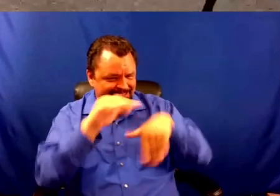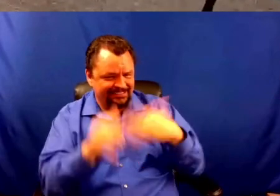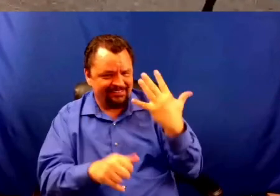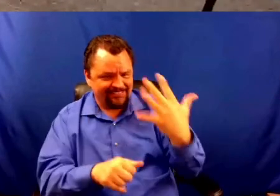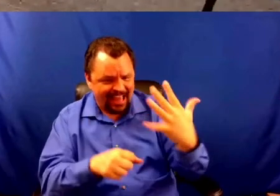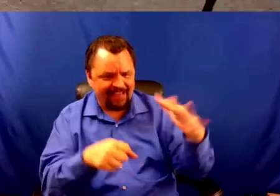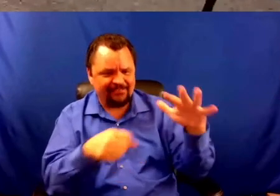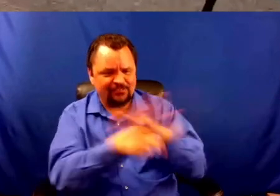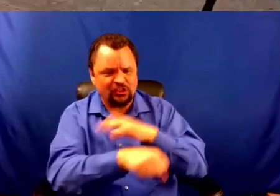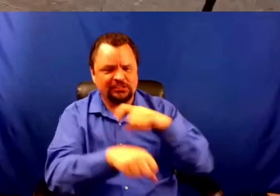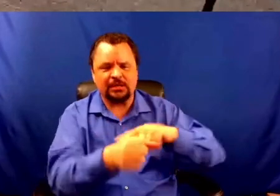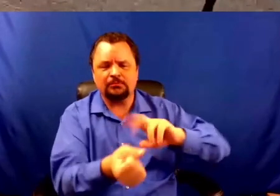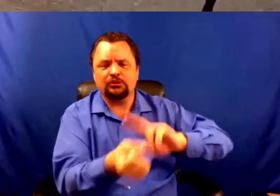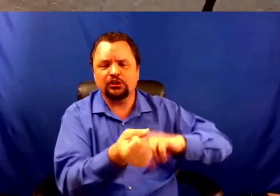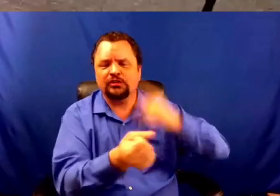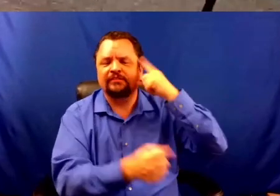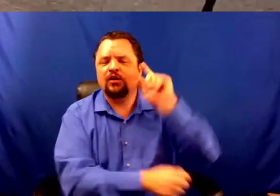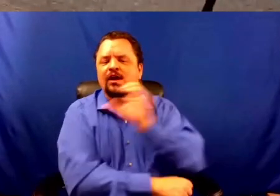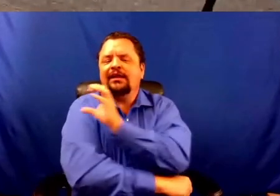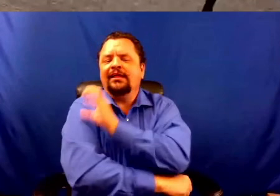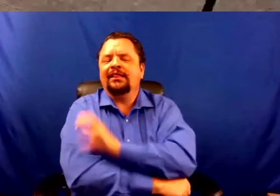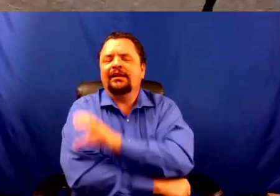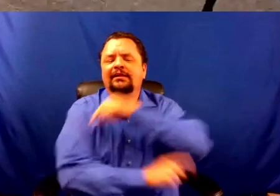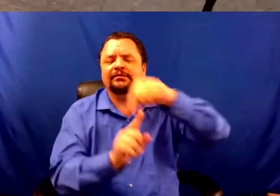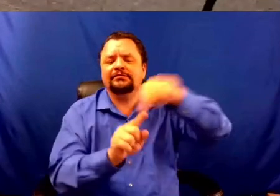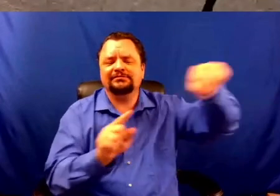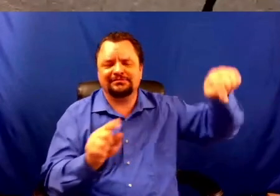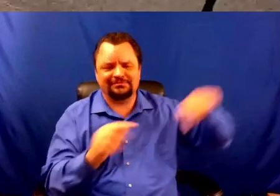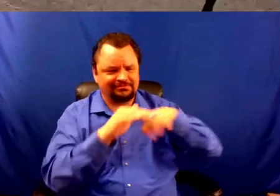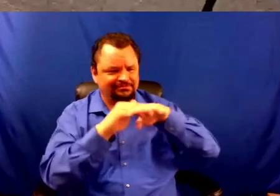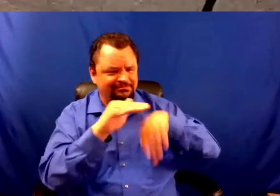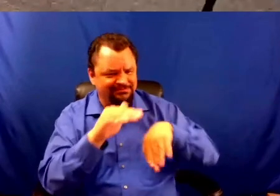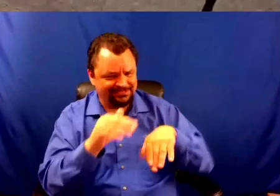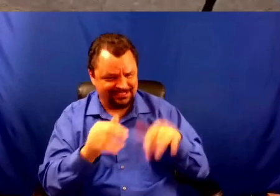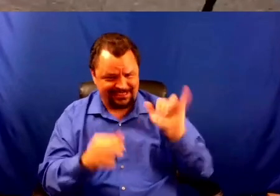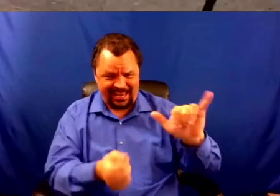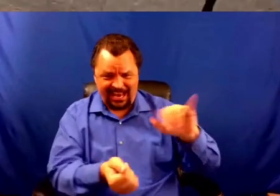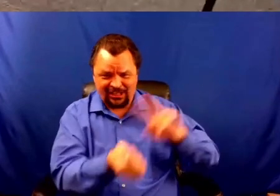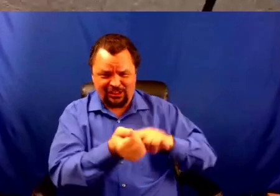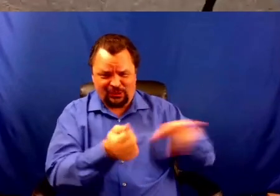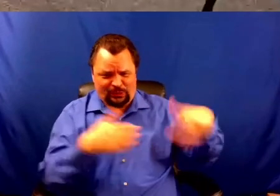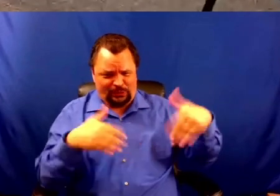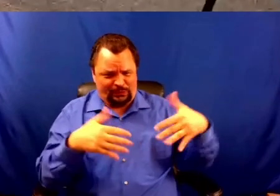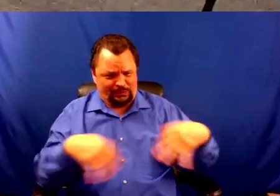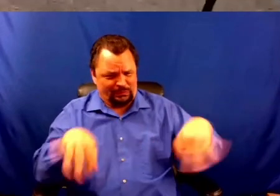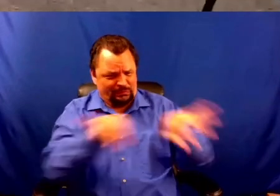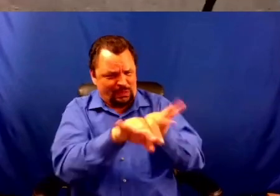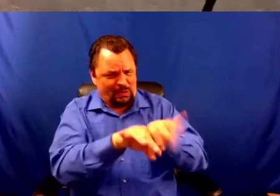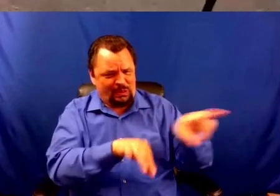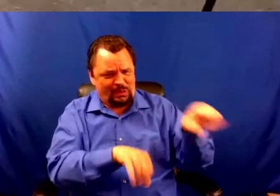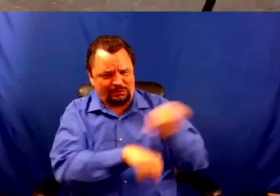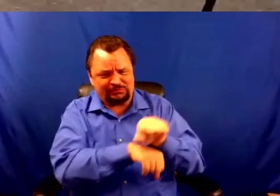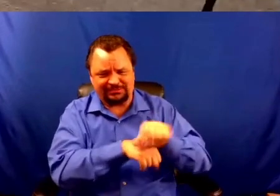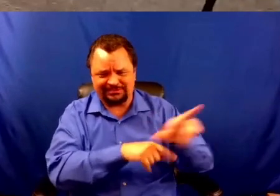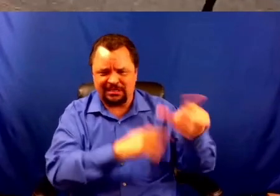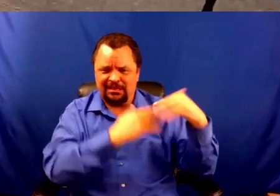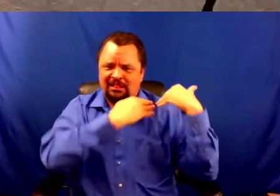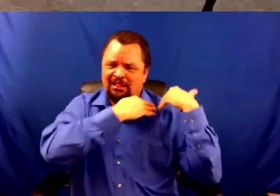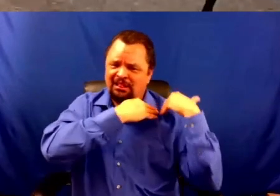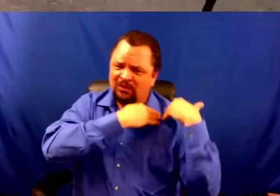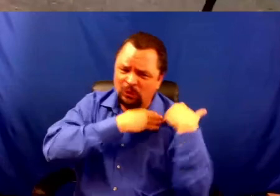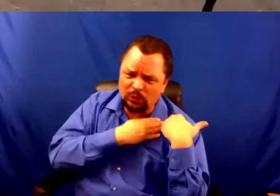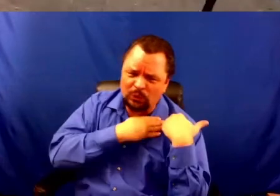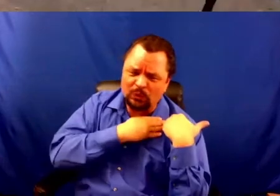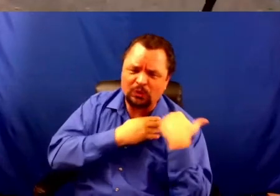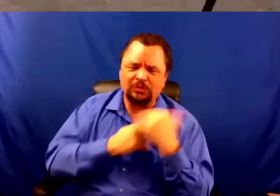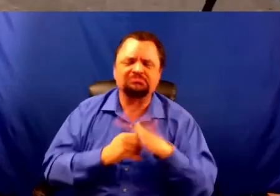for our clinics, and this nurse has been critical because we've assumed additional responsibilities, for example,